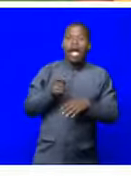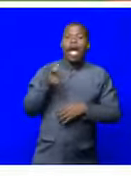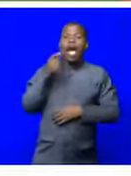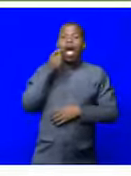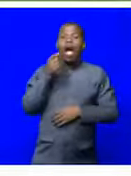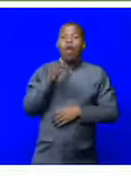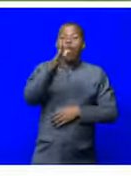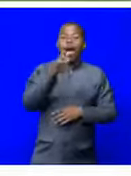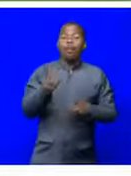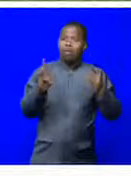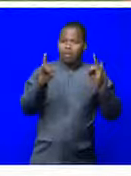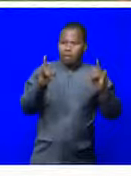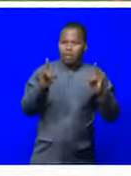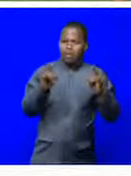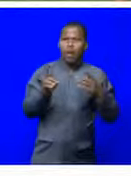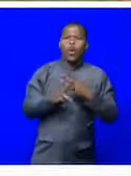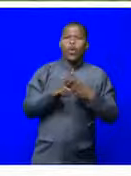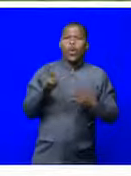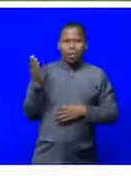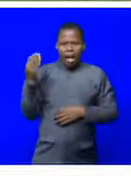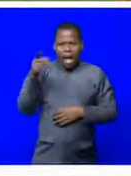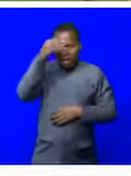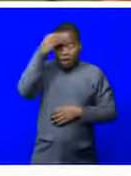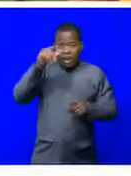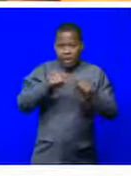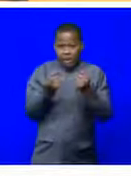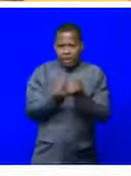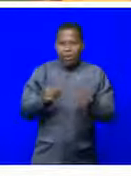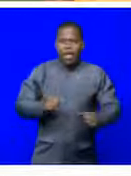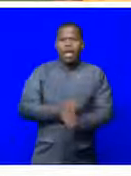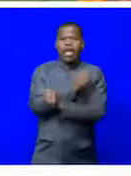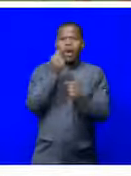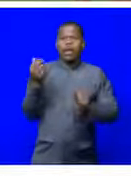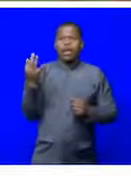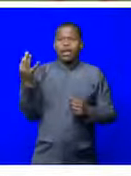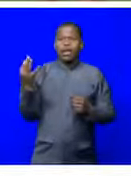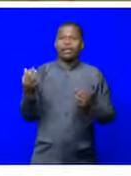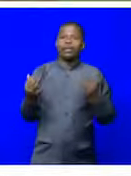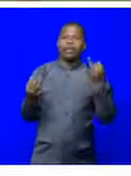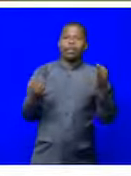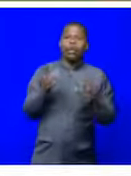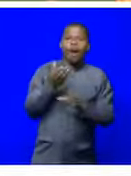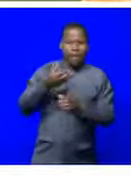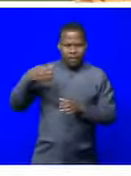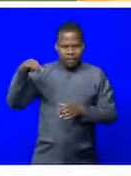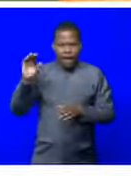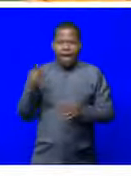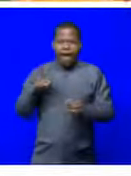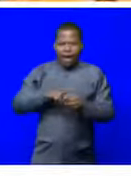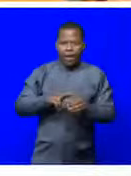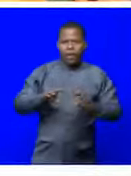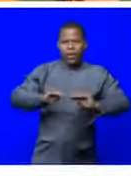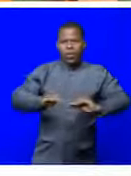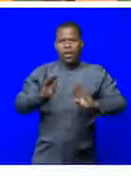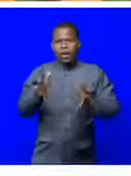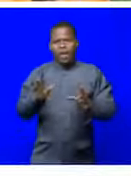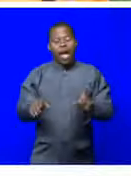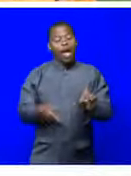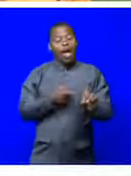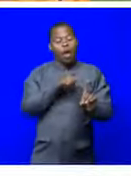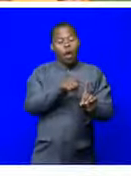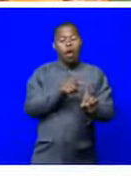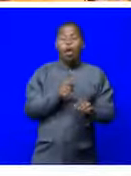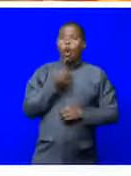kaSomhlolo. IReal Leopard evikini leliphelile yaphumelela ngamagoli amathathu kulamabili khona eMadagascar. Umqeqeshi welicembu leReal Leopard Edwin Mathebula